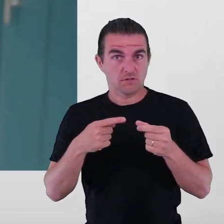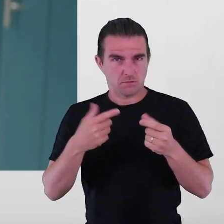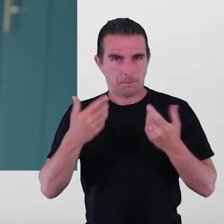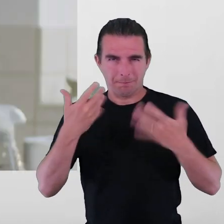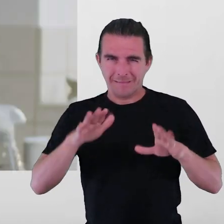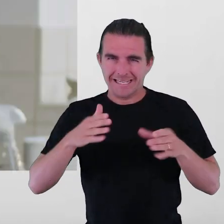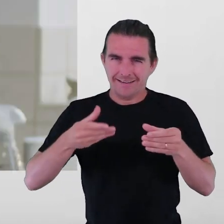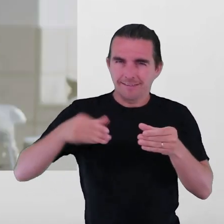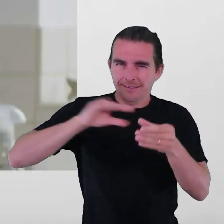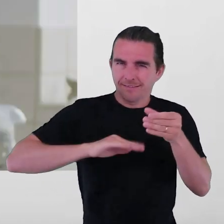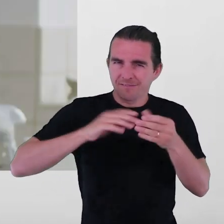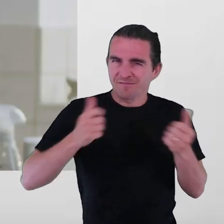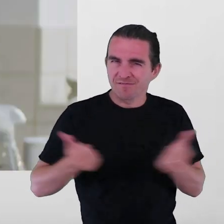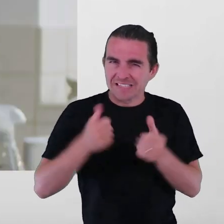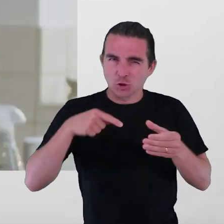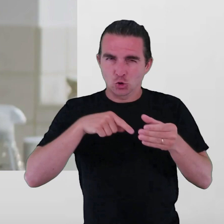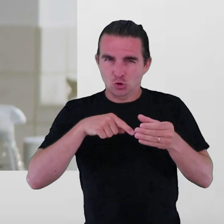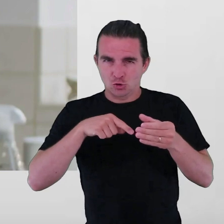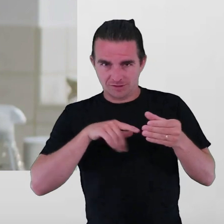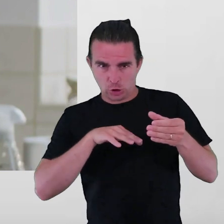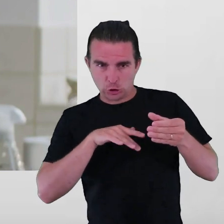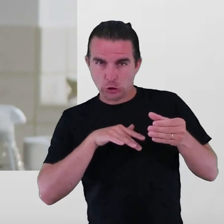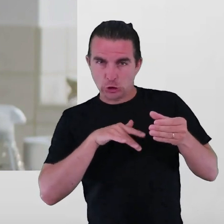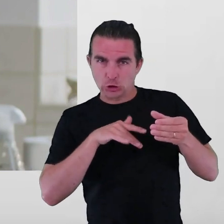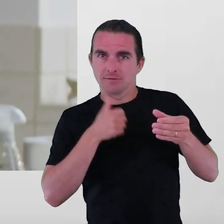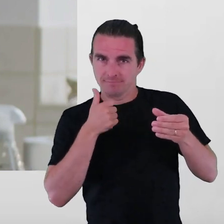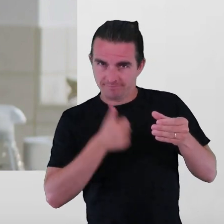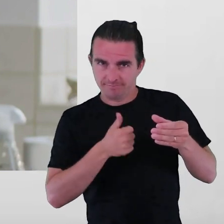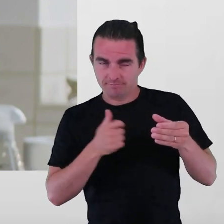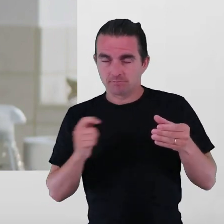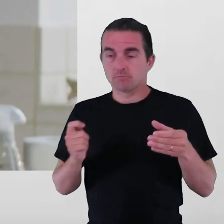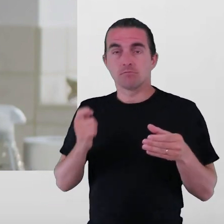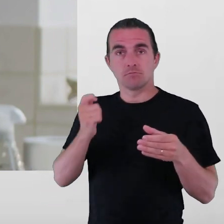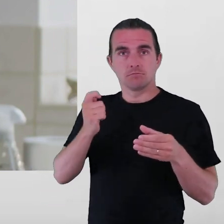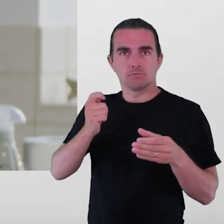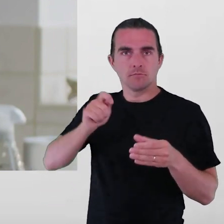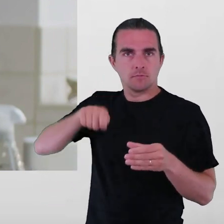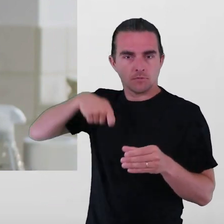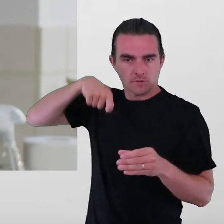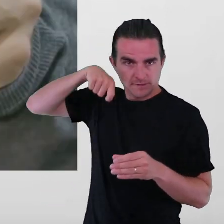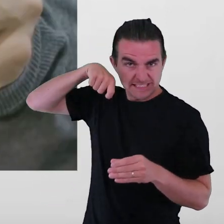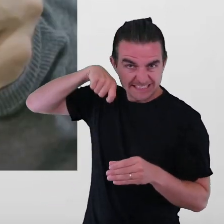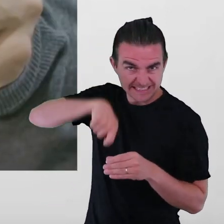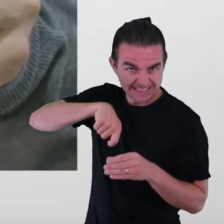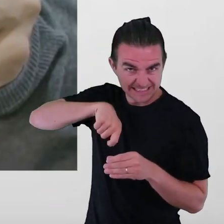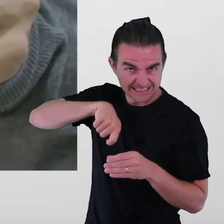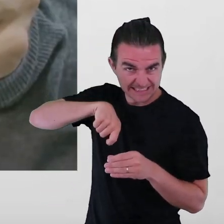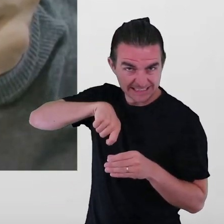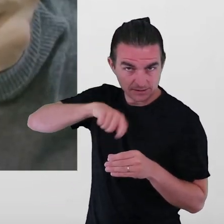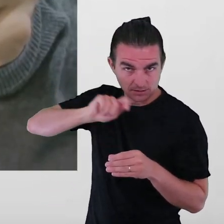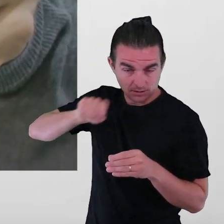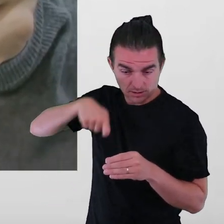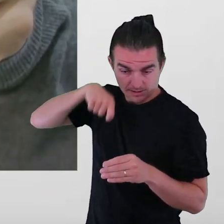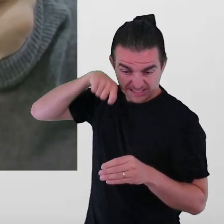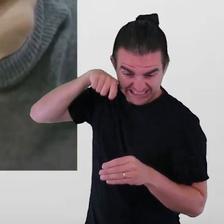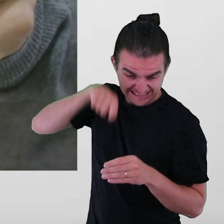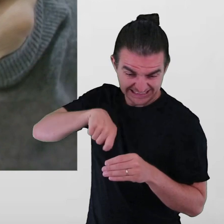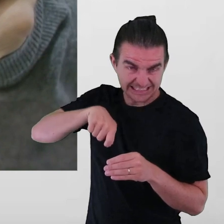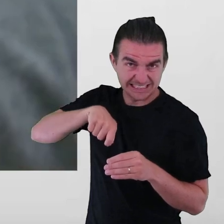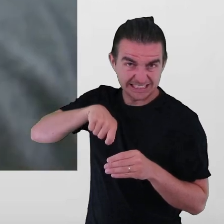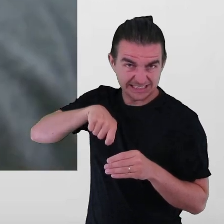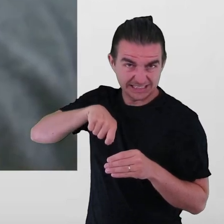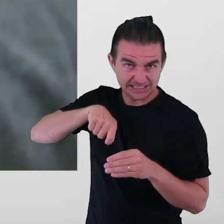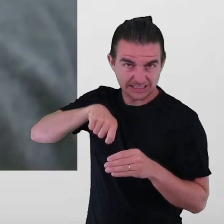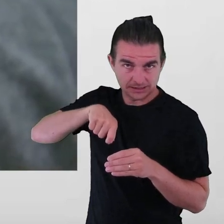lid and place the fabric tip of the swab in the tube so that it is in the fluid. Press the tip against the edge